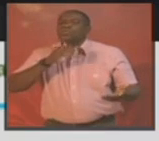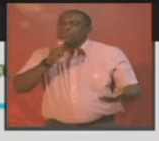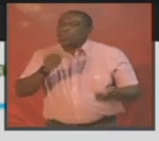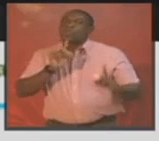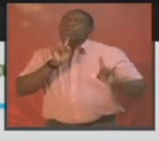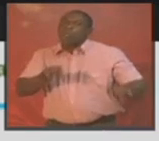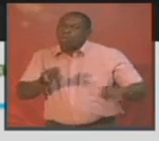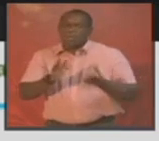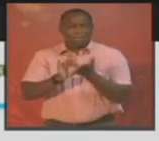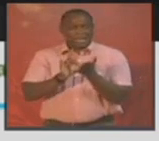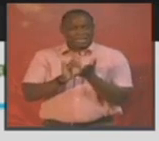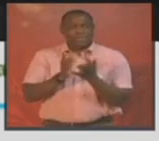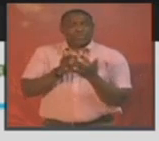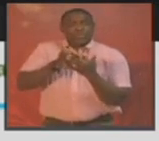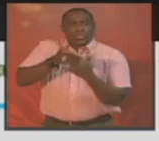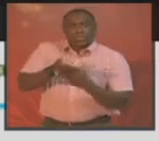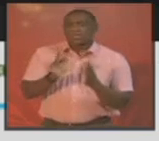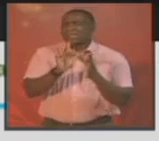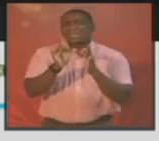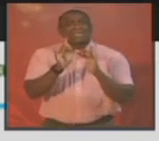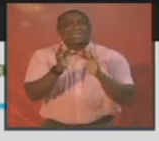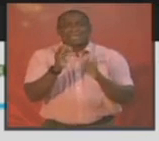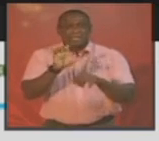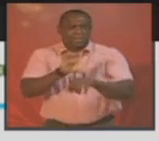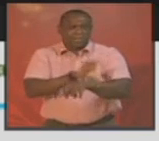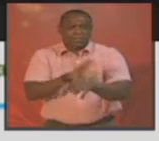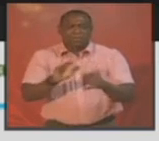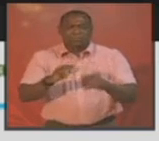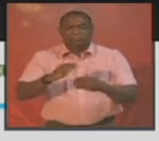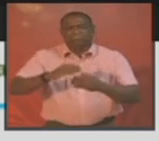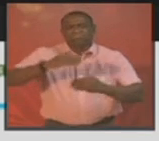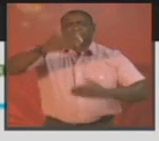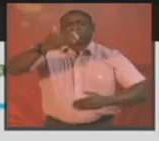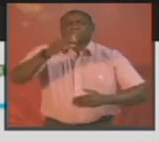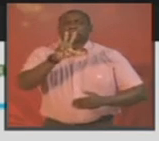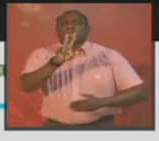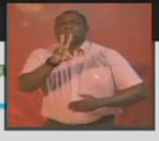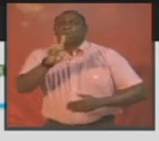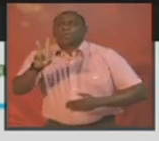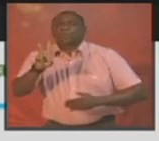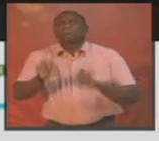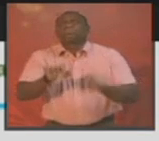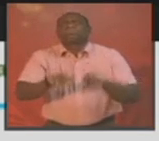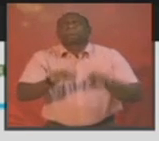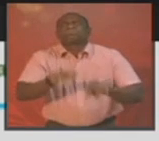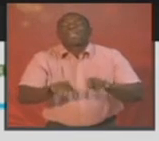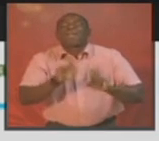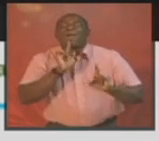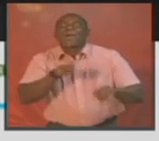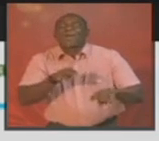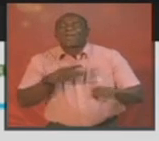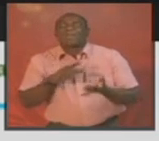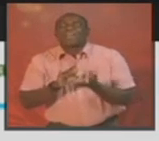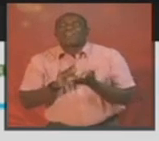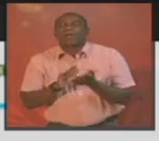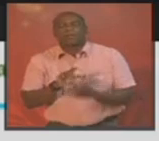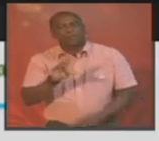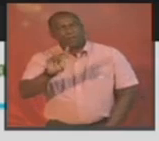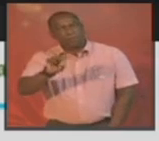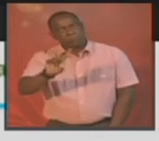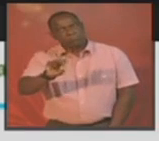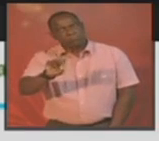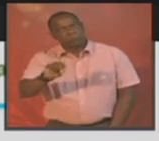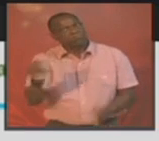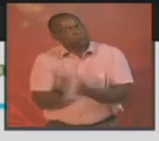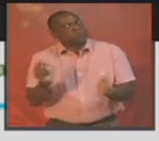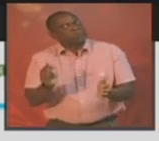internet, because they stand the possibility and the chance of having imported and used drugs that will have no efficacy and may cause